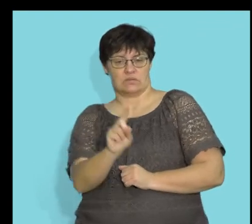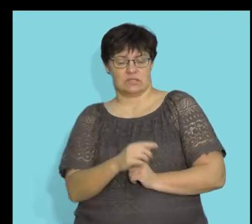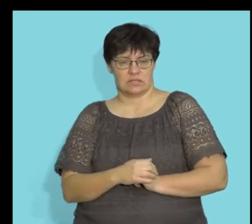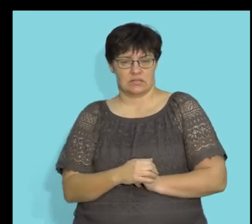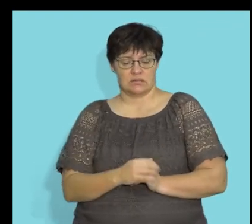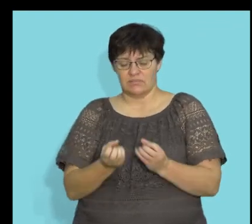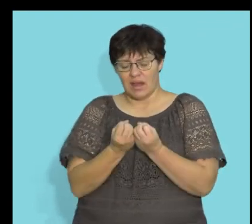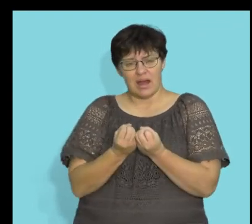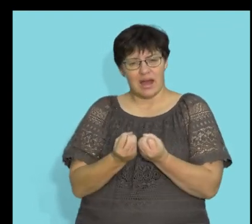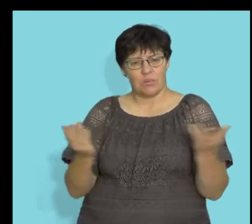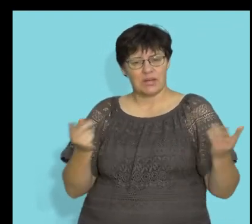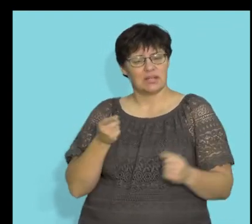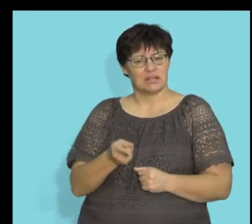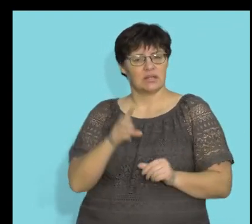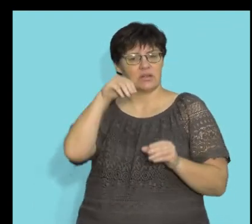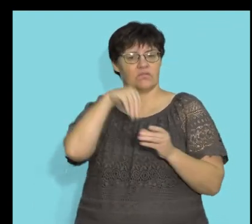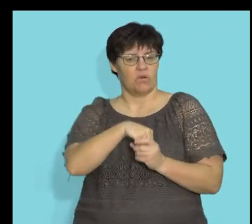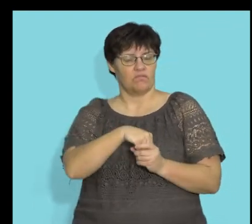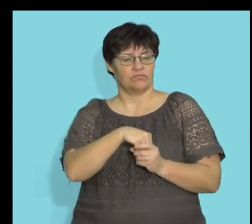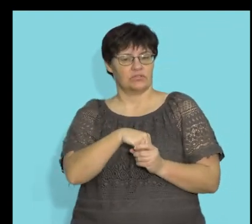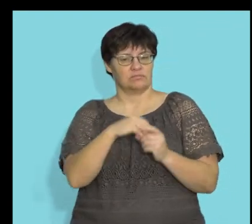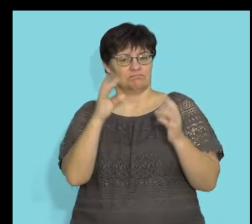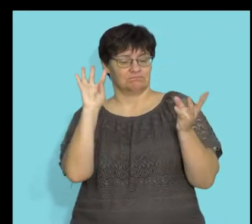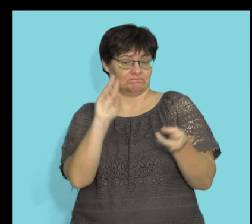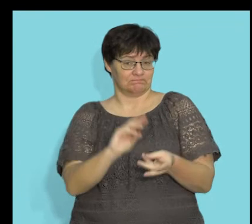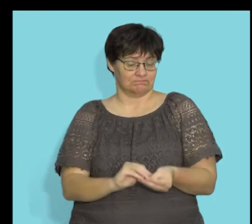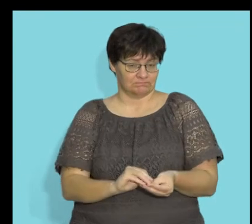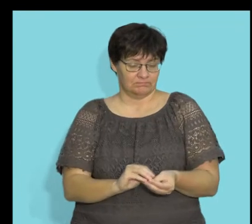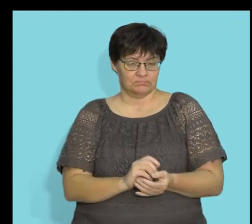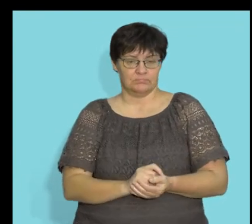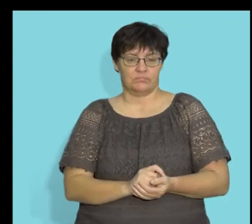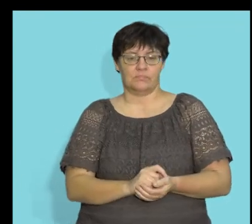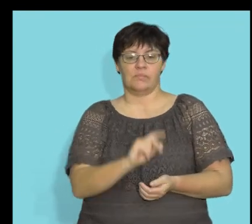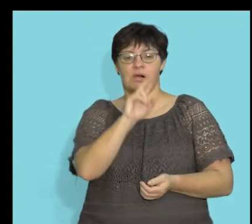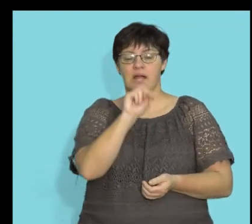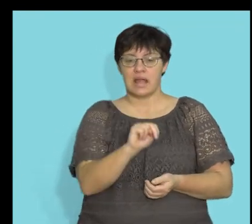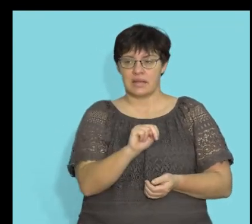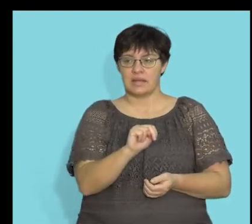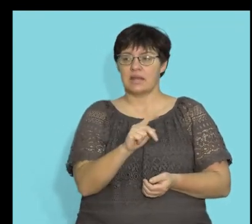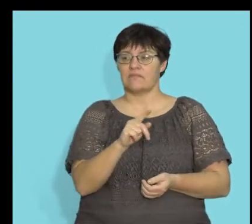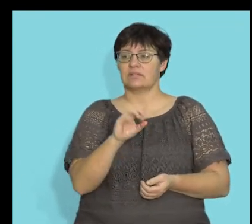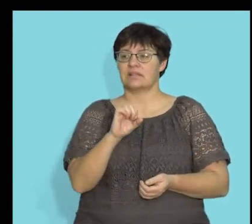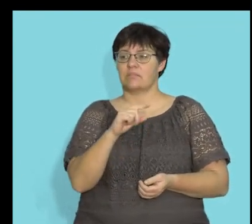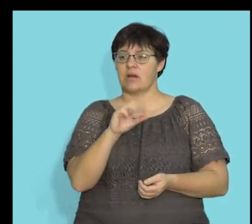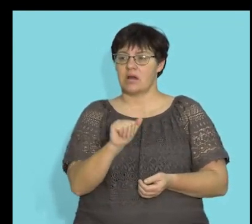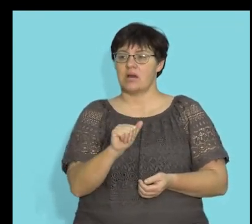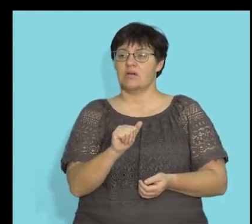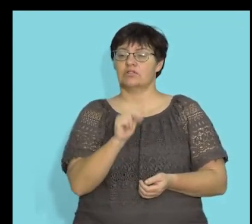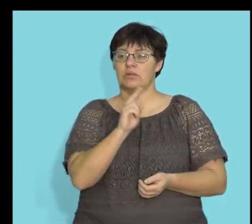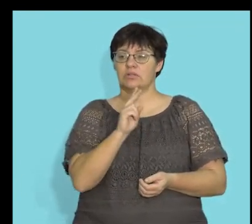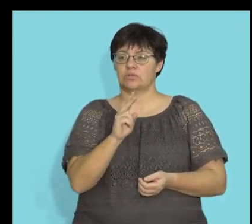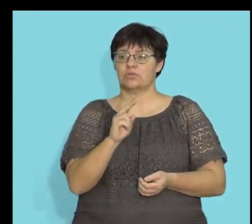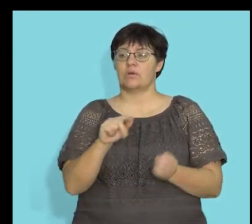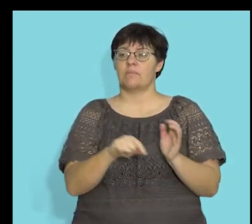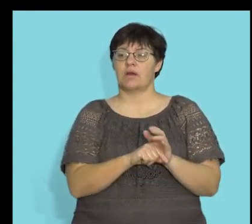me how many terms are involved in the sum. So we're determining n if the sigma of